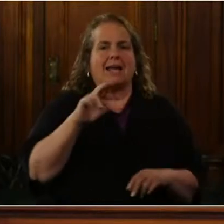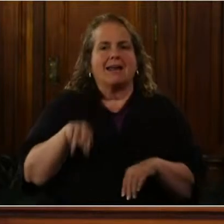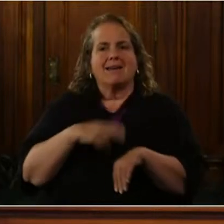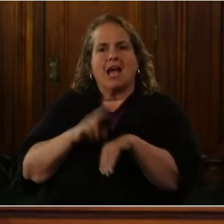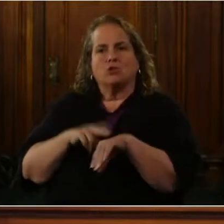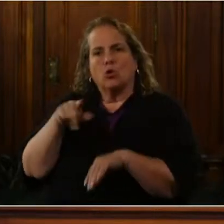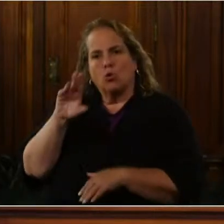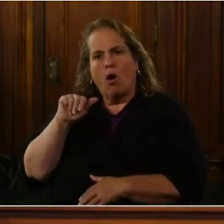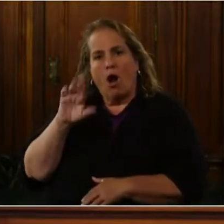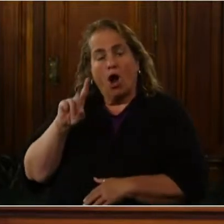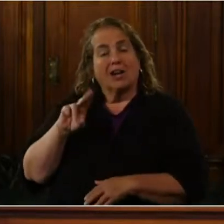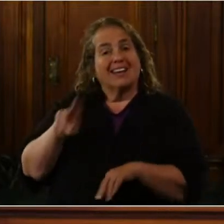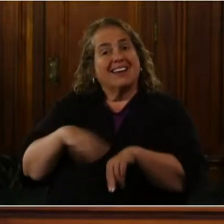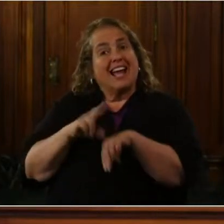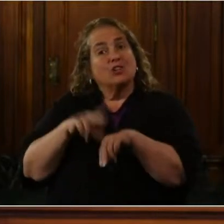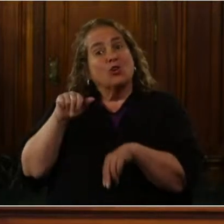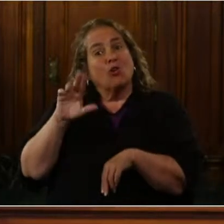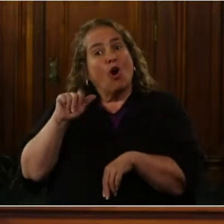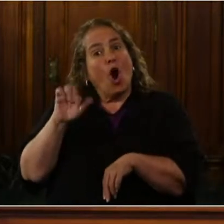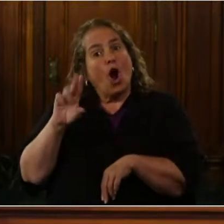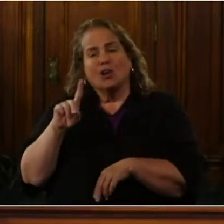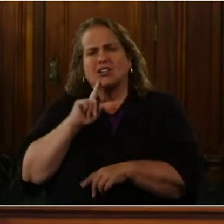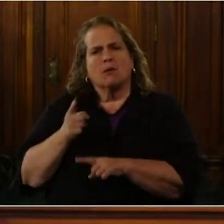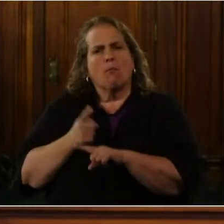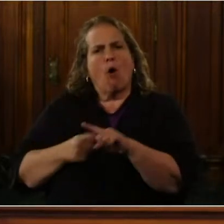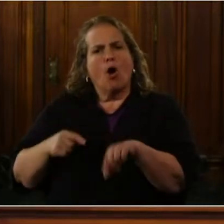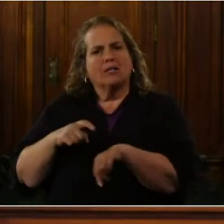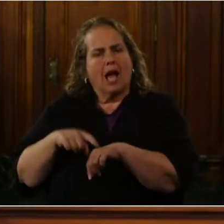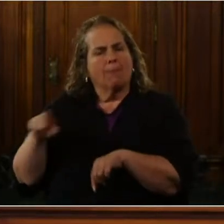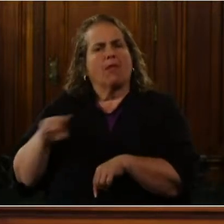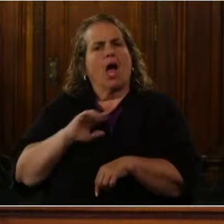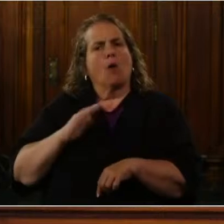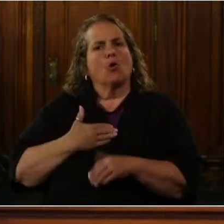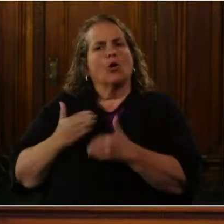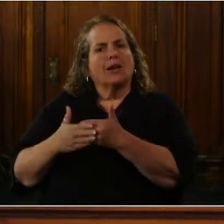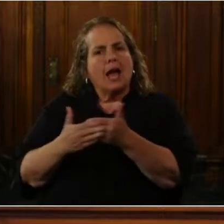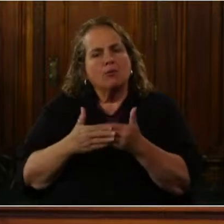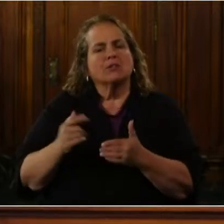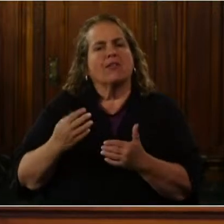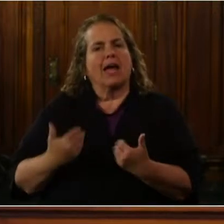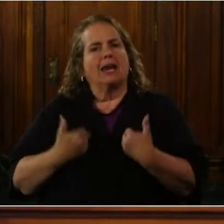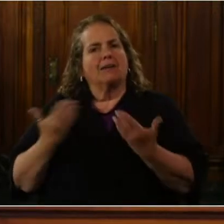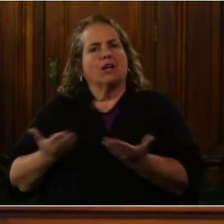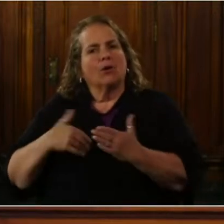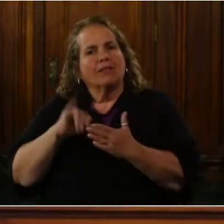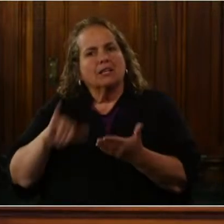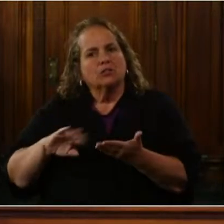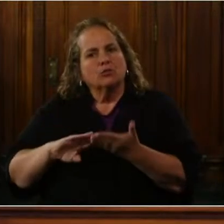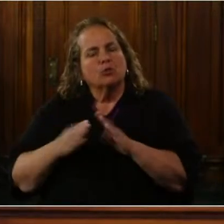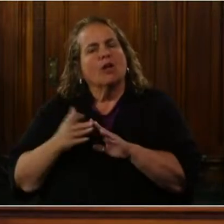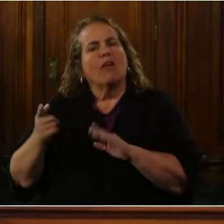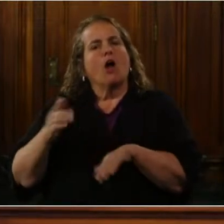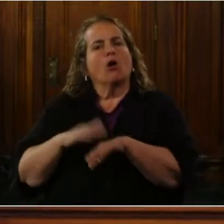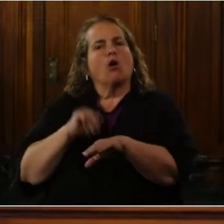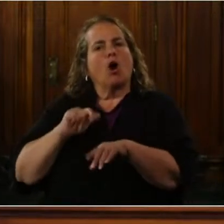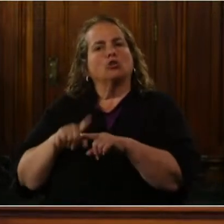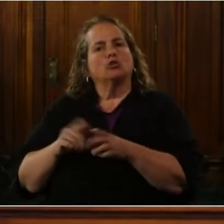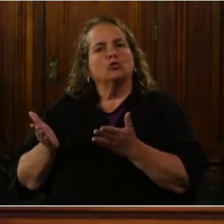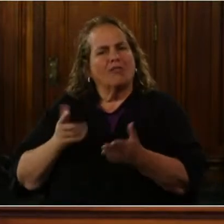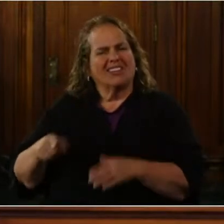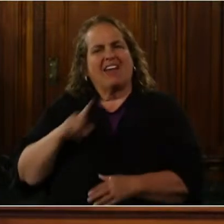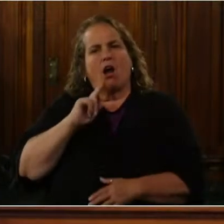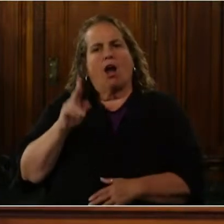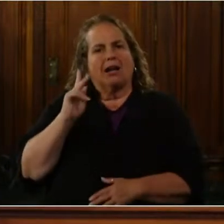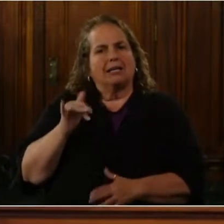part-time, they work in our communities, and then when needed, they are called to service. These are Kentuckians that